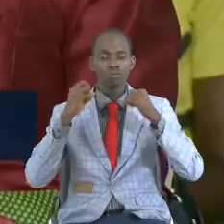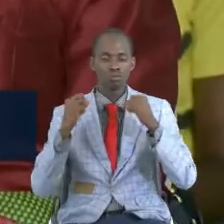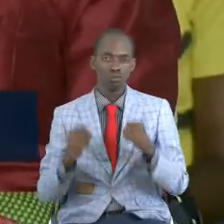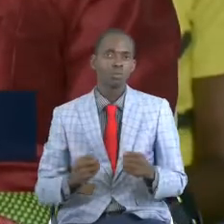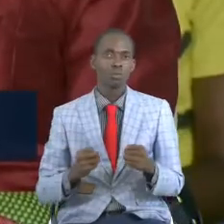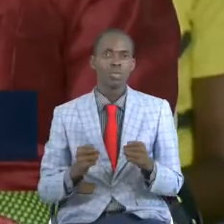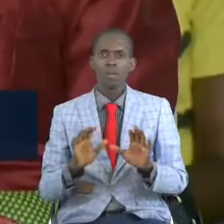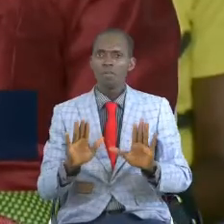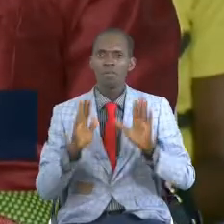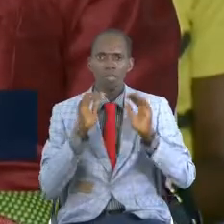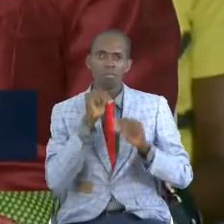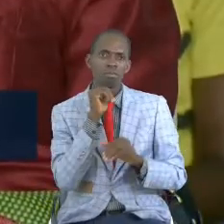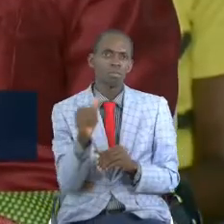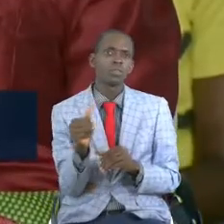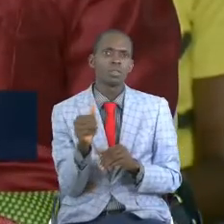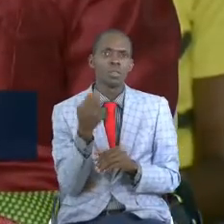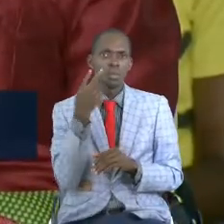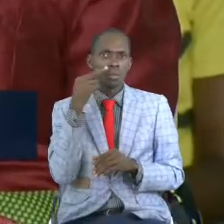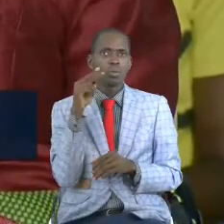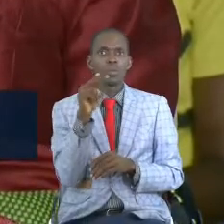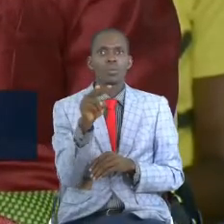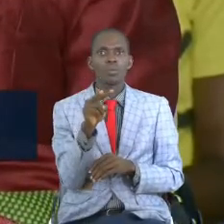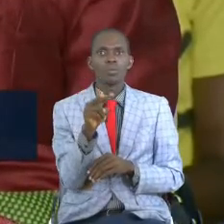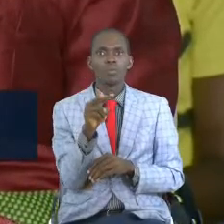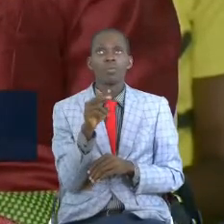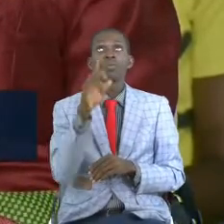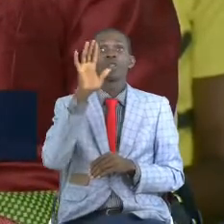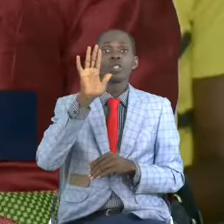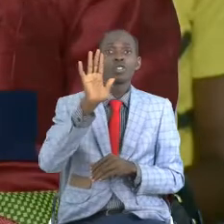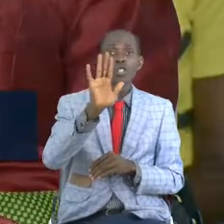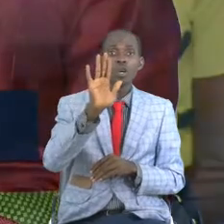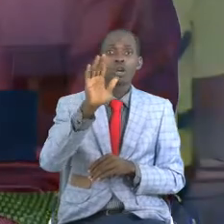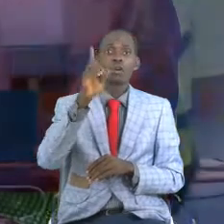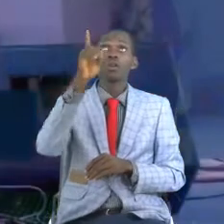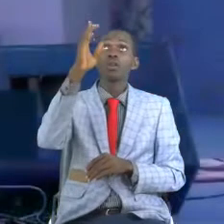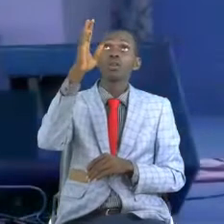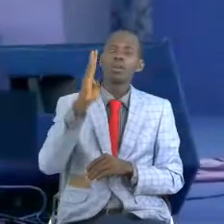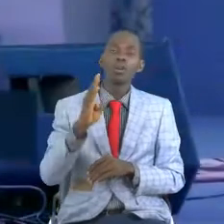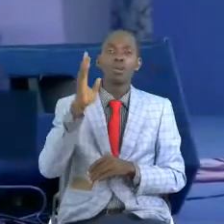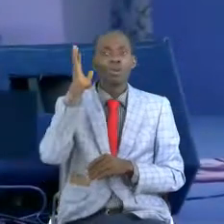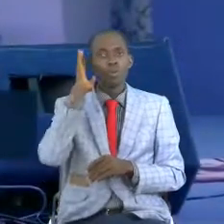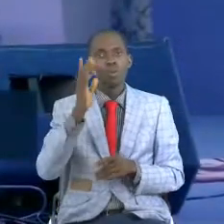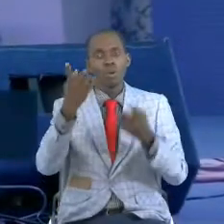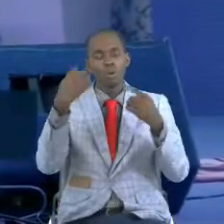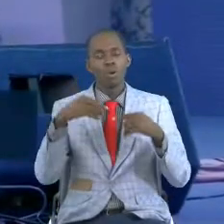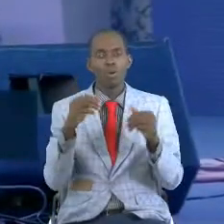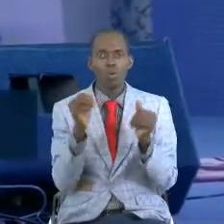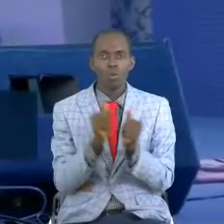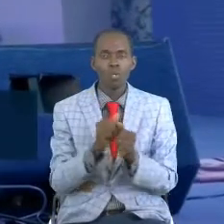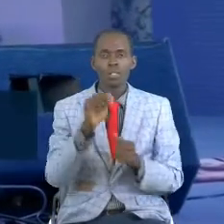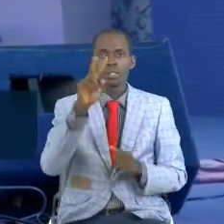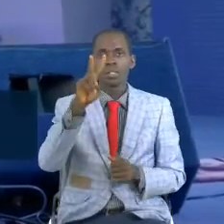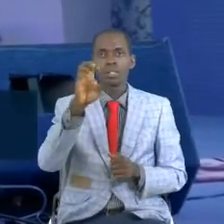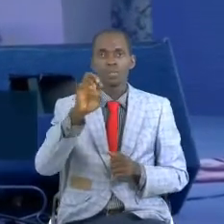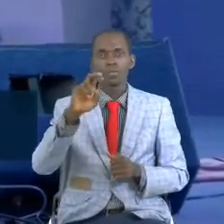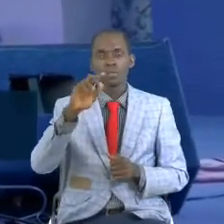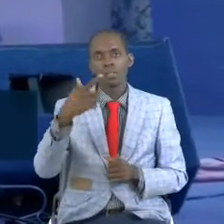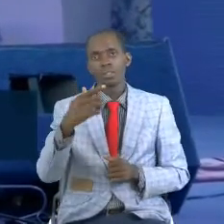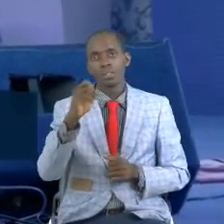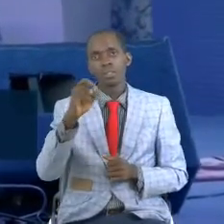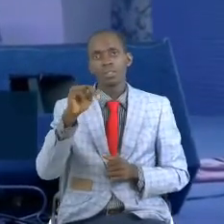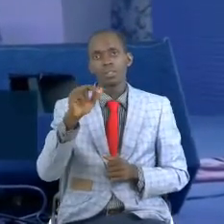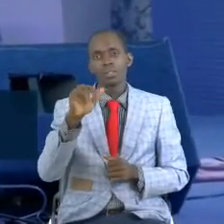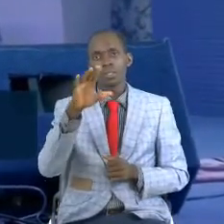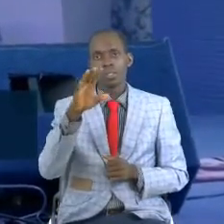not. Behold, your God will come with vengeance. He will take that sickness as